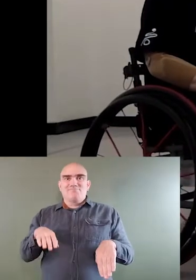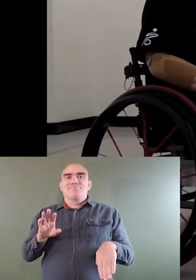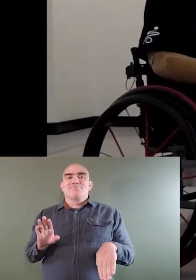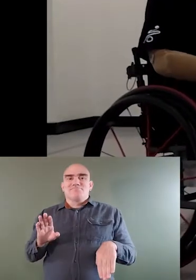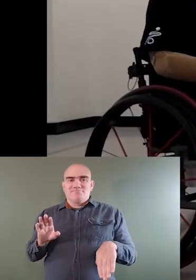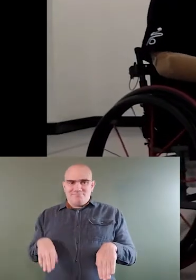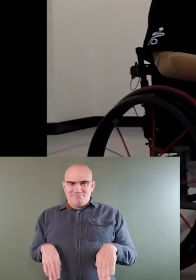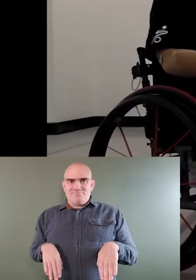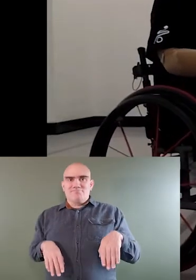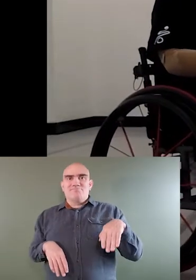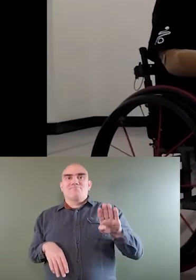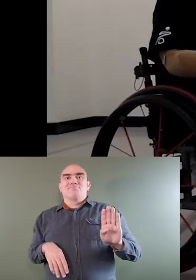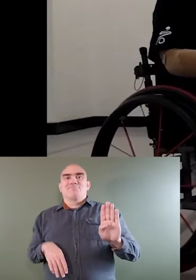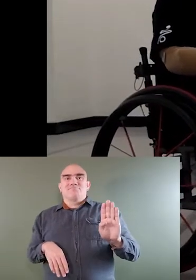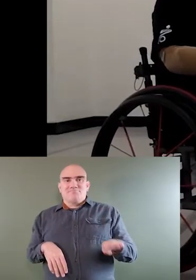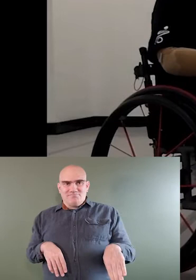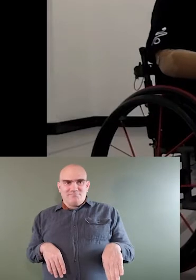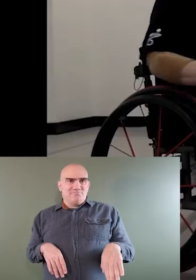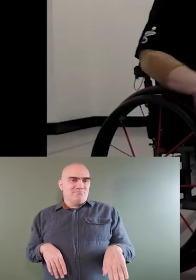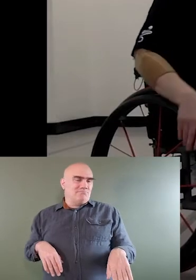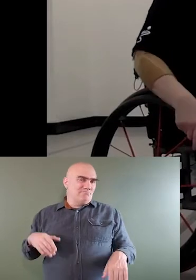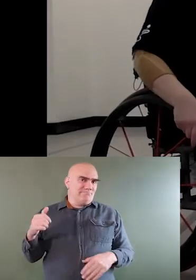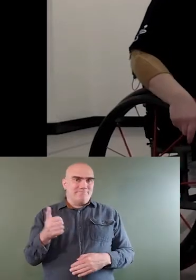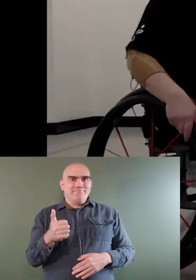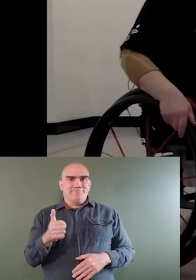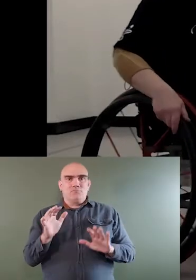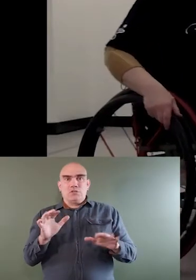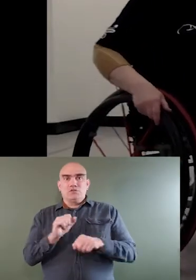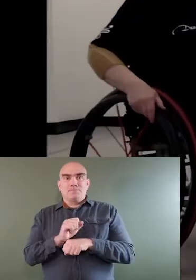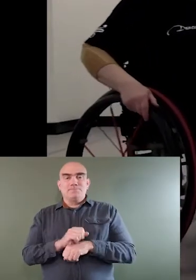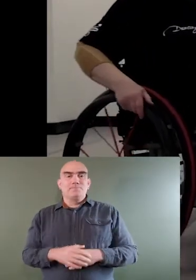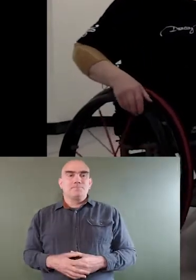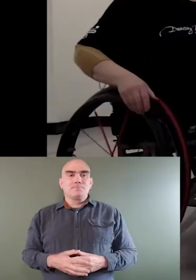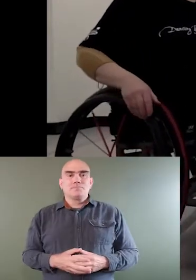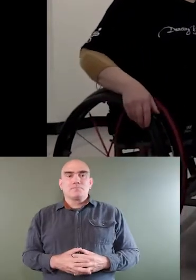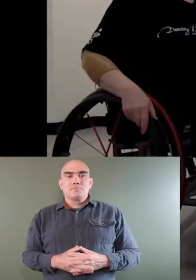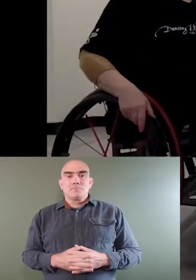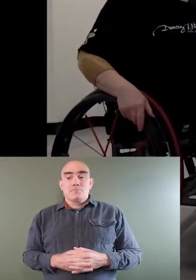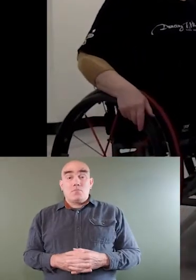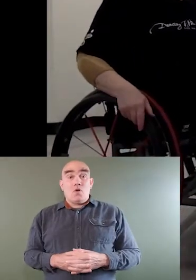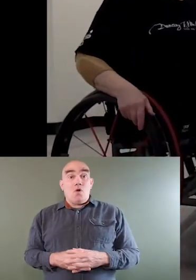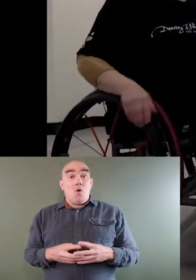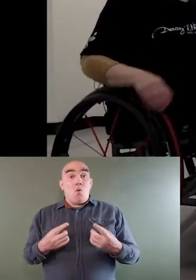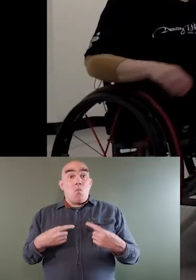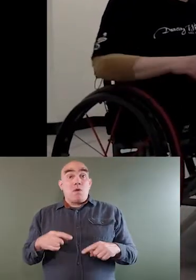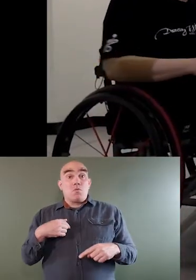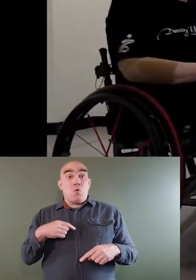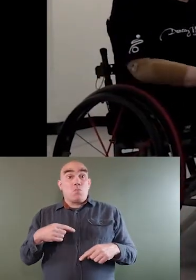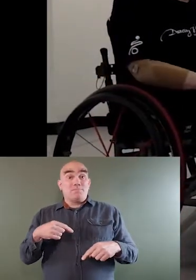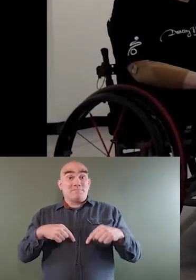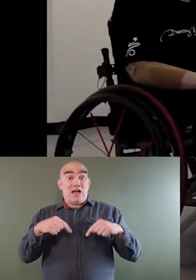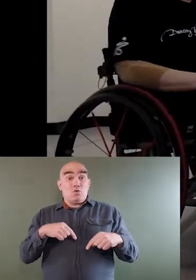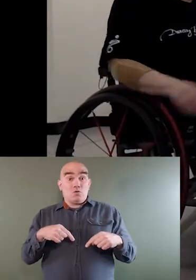3, 4. Awesome job. Yes. Heels going backwards last